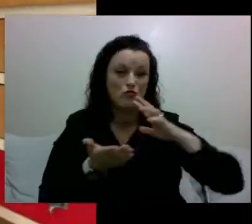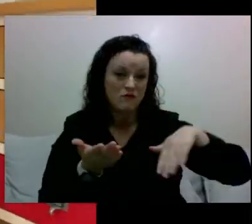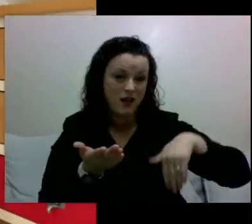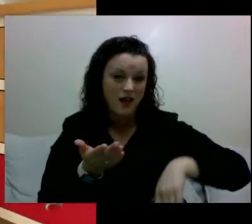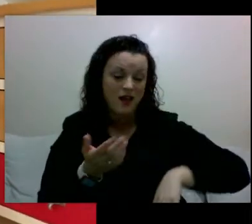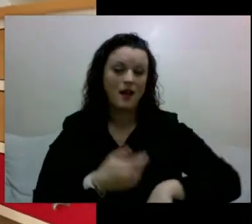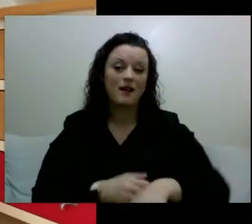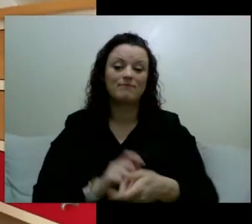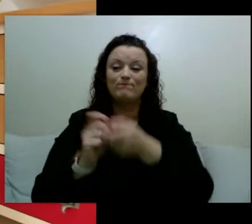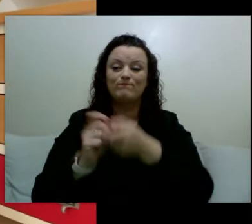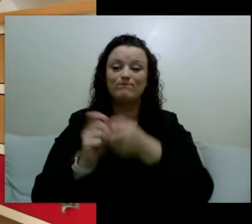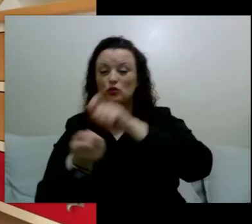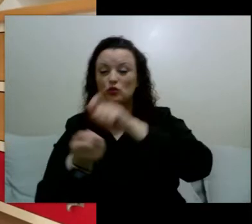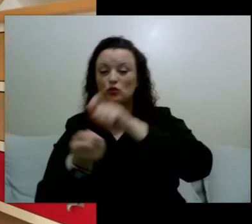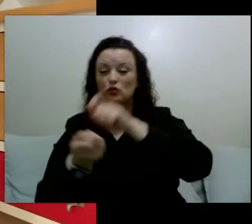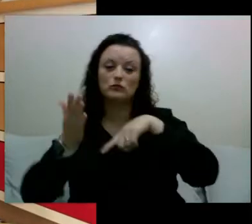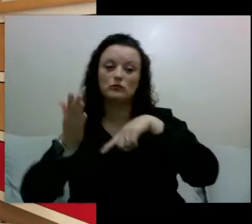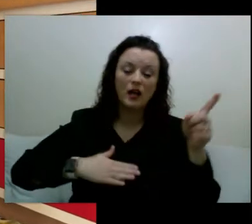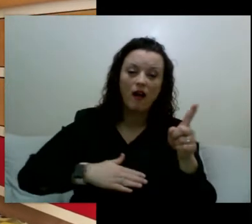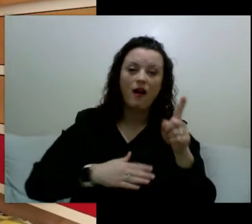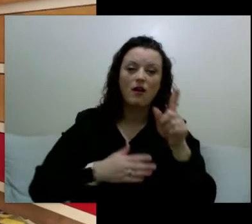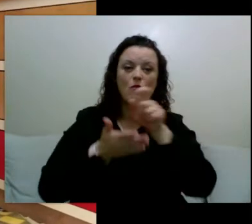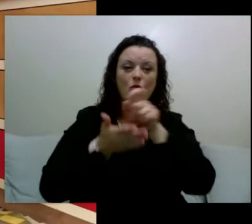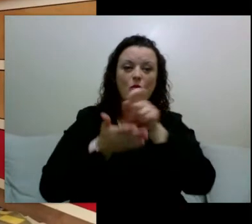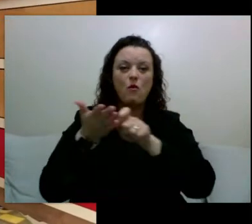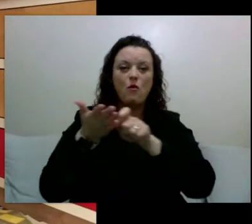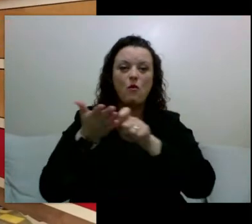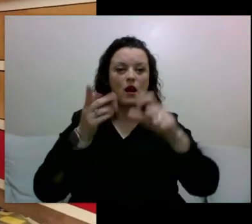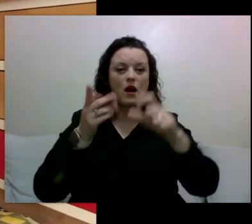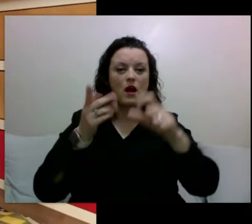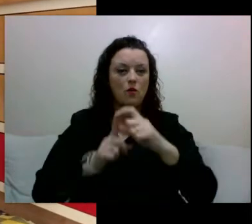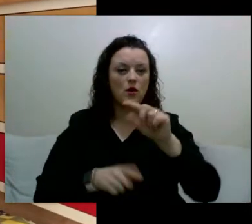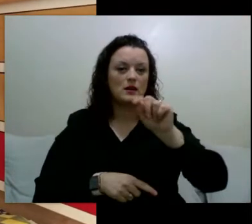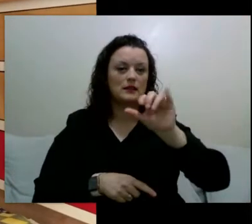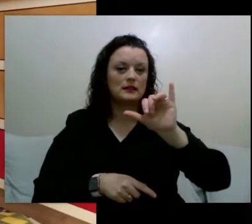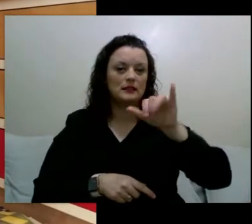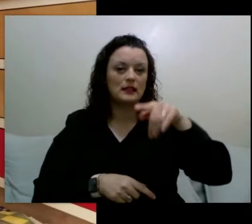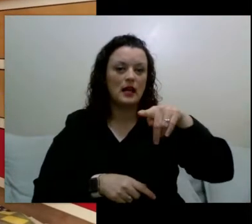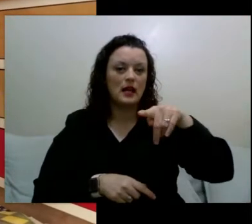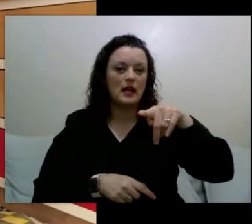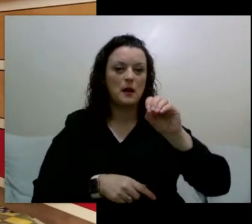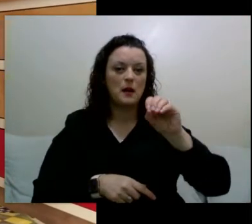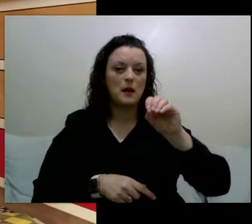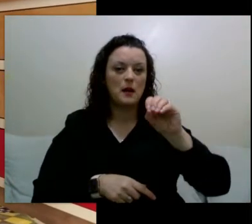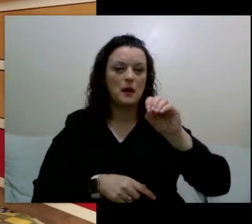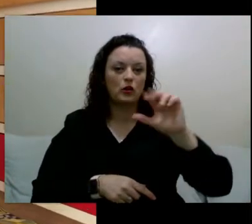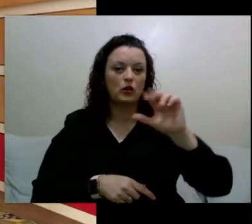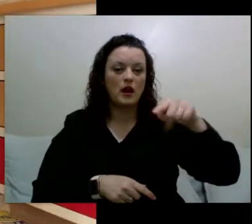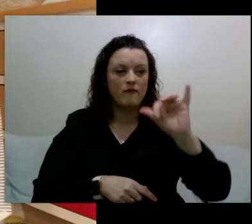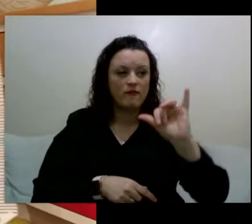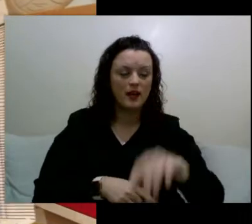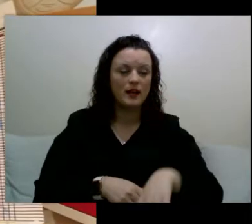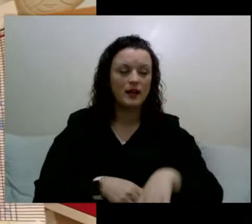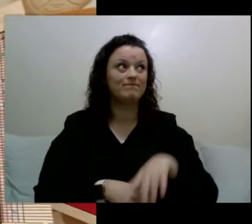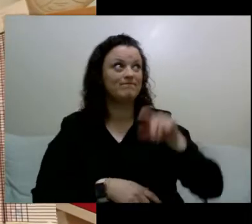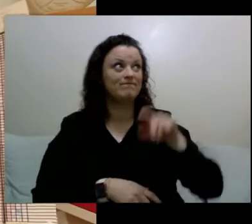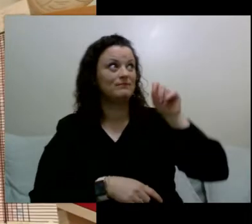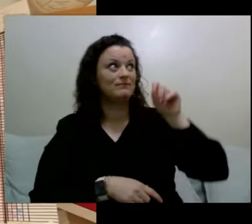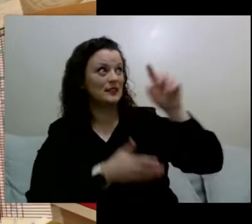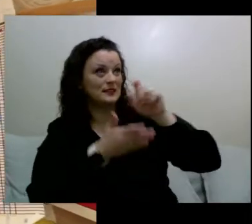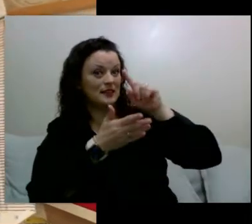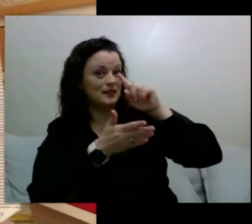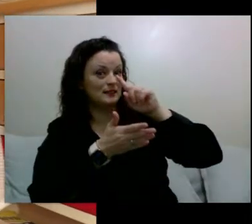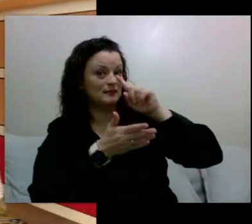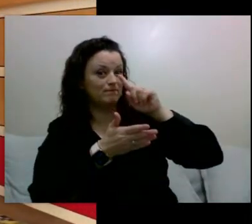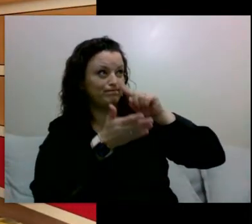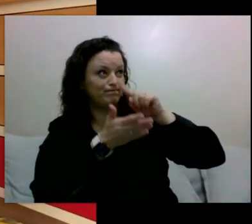it, and do the typography? And did I get it approved by my editor again? All these